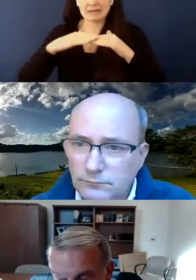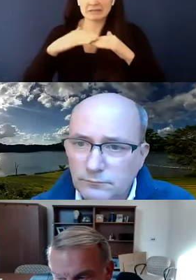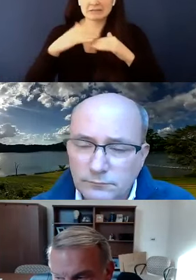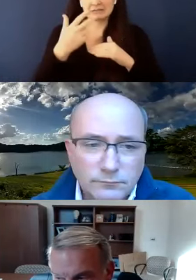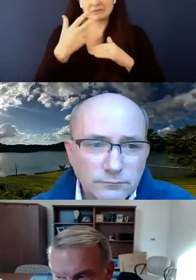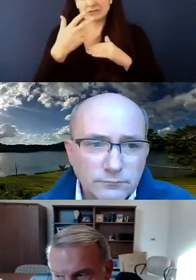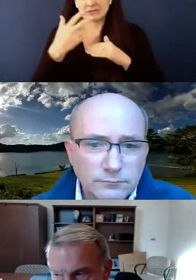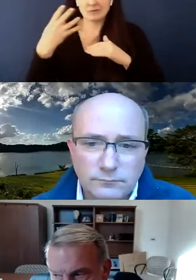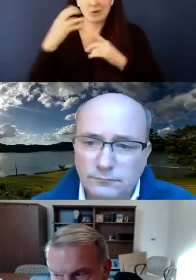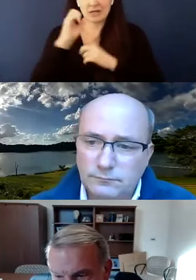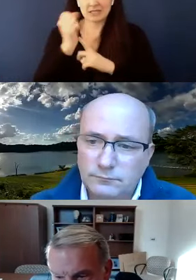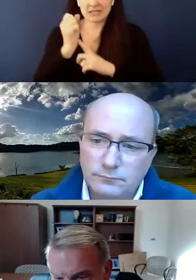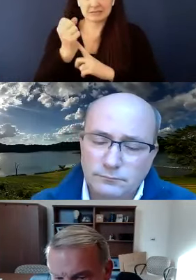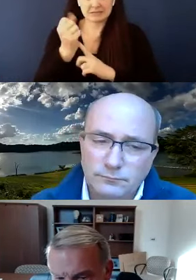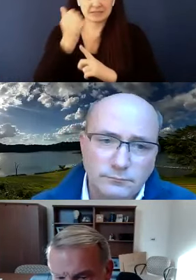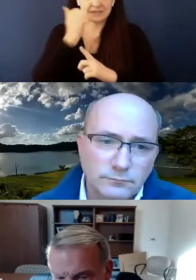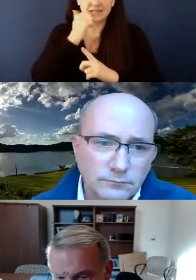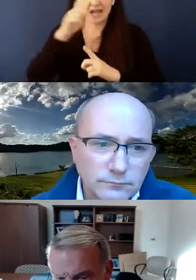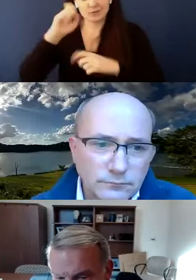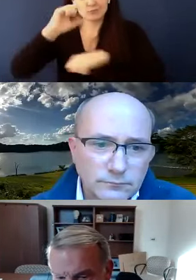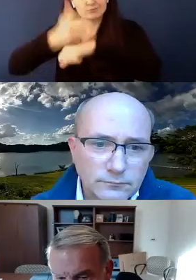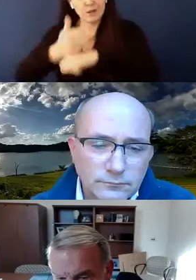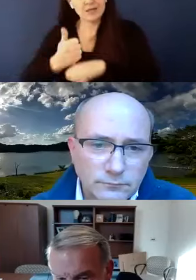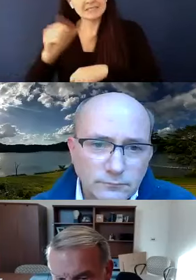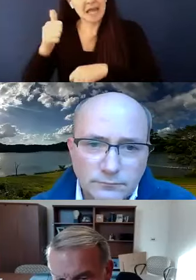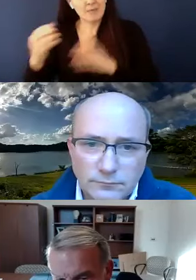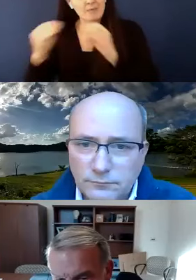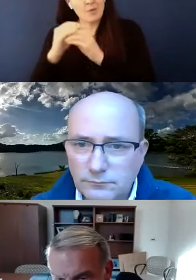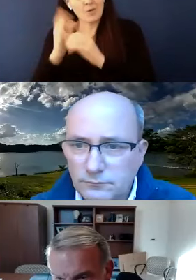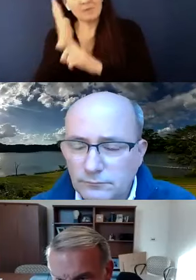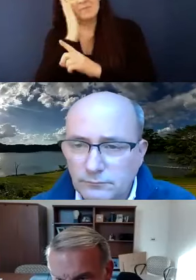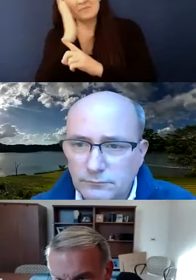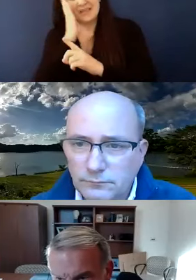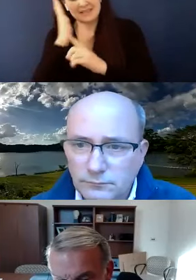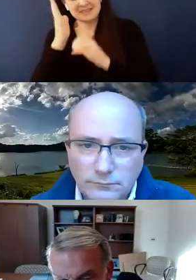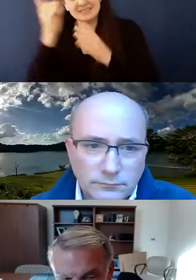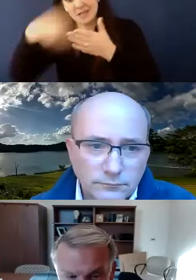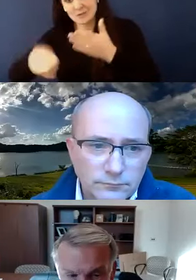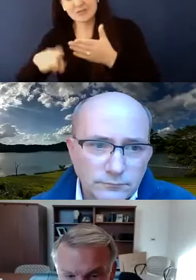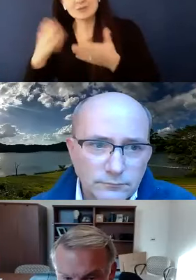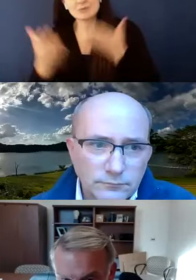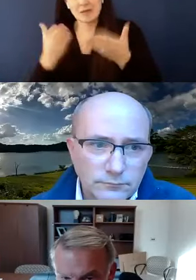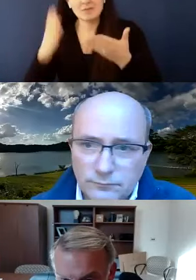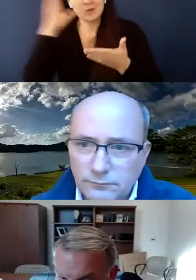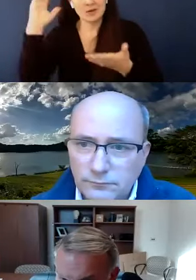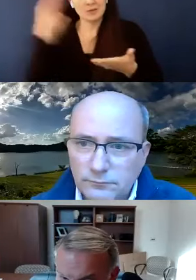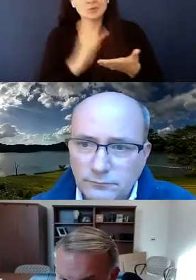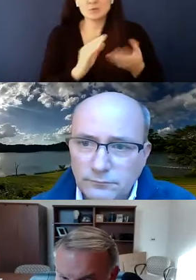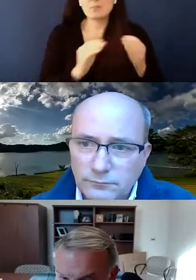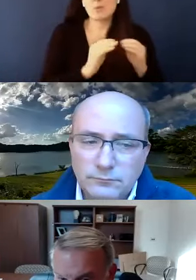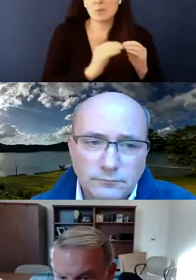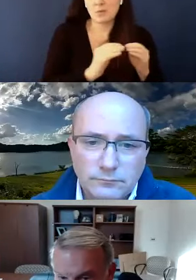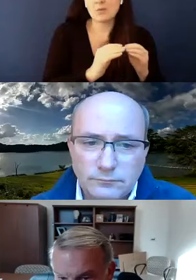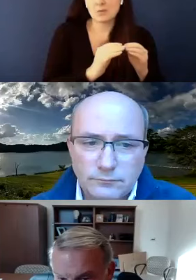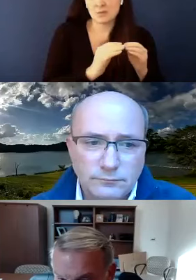have to create another 10 beds next week. So it may be a further reduction, but it is hard to do. We